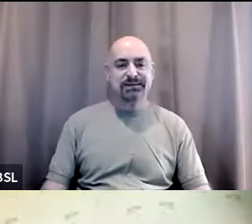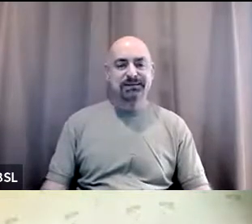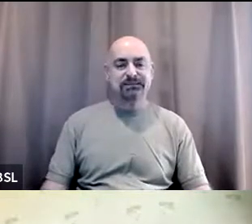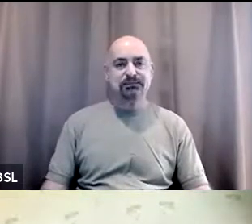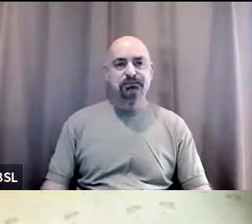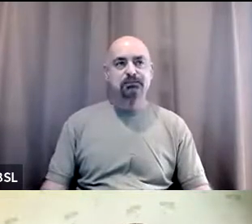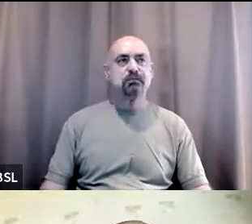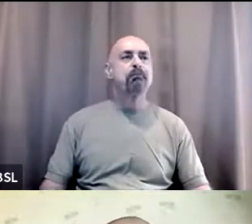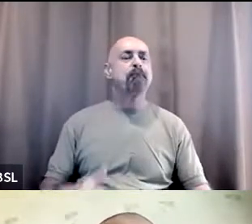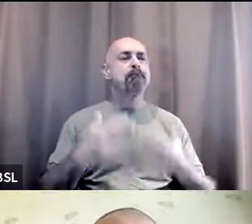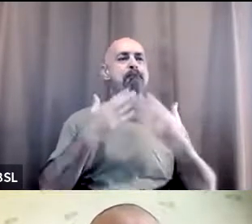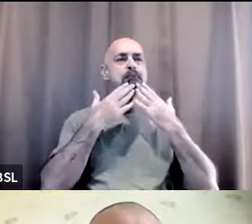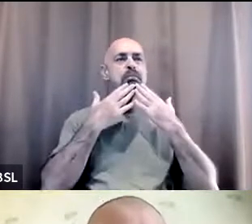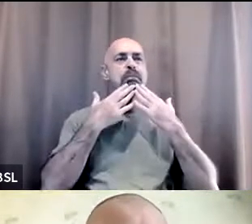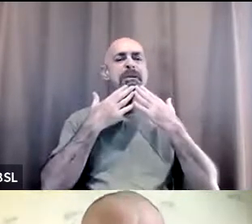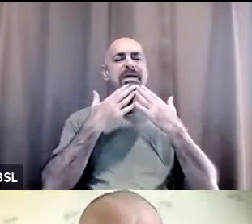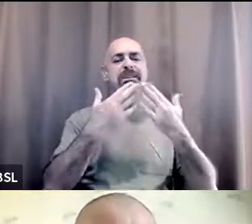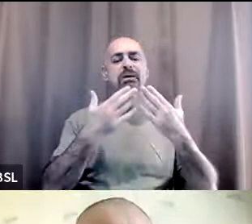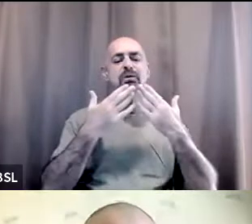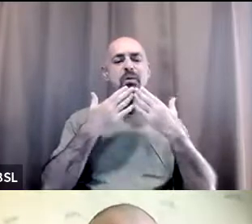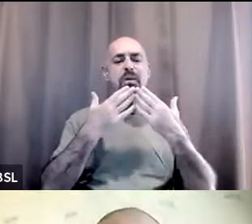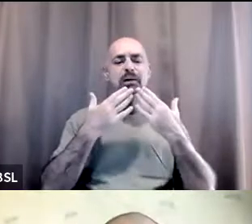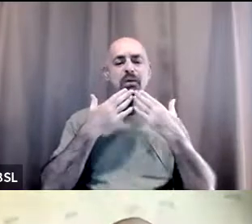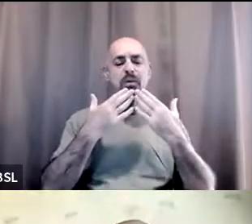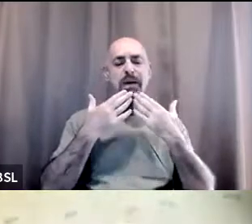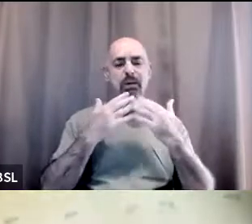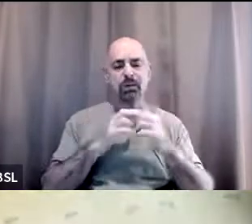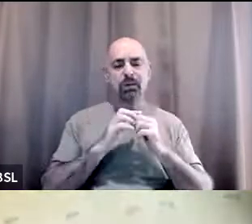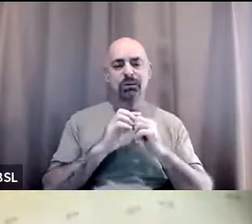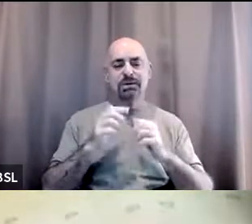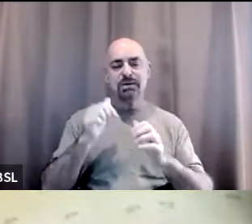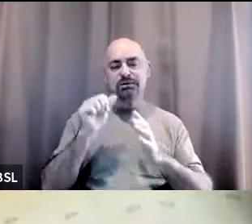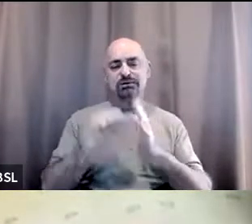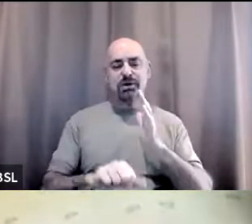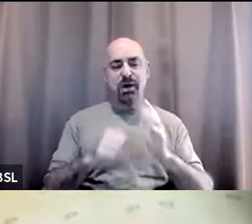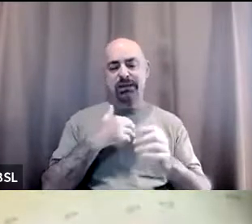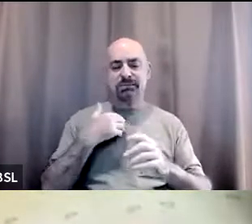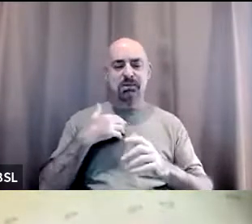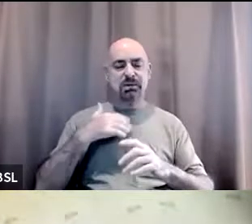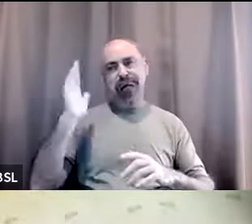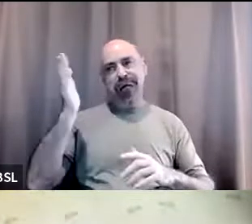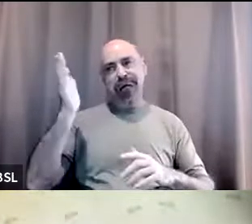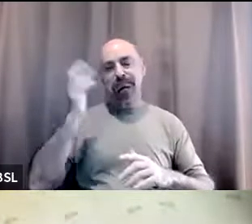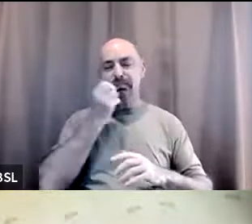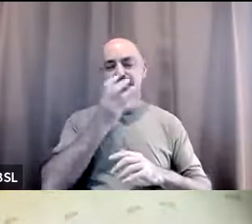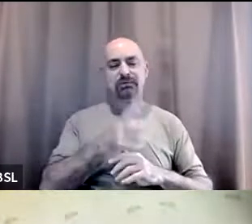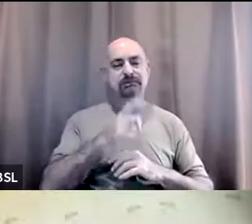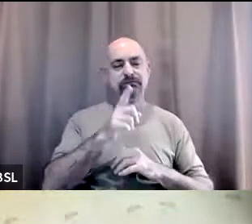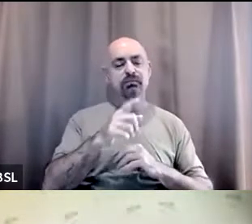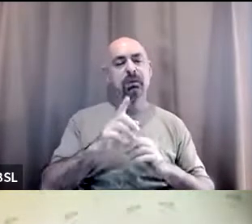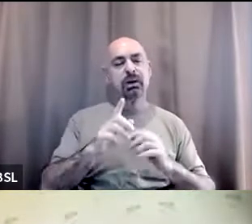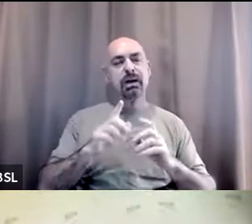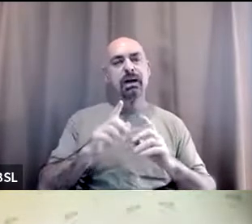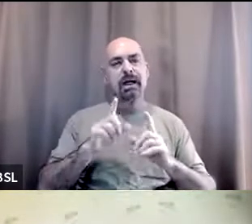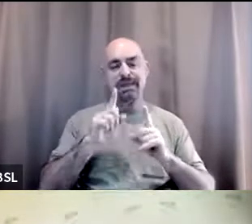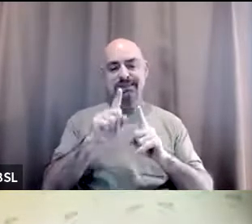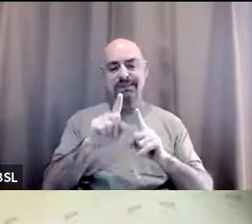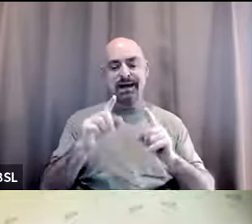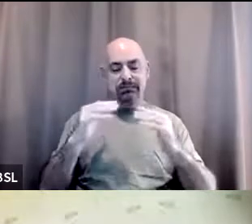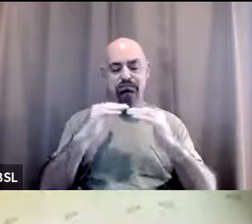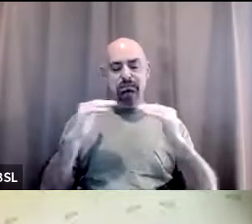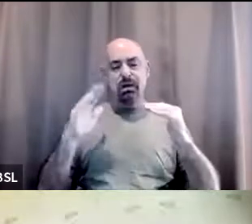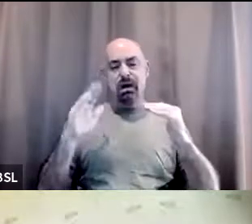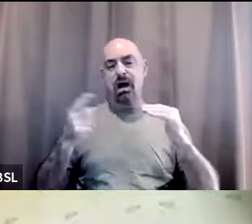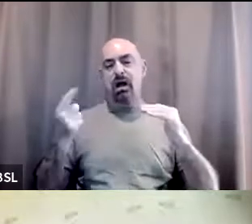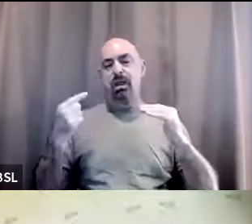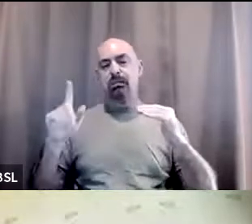Ambassador, thank you for those wonderful words to open this morning. I think what you said there will chime with others' contributions in